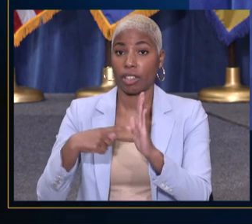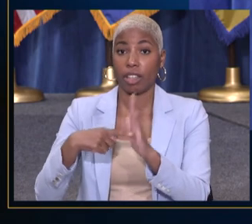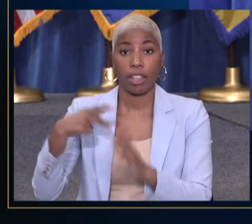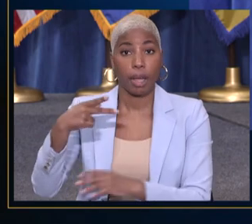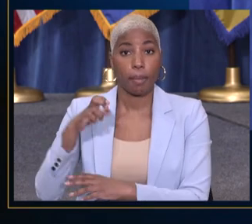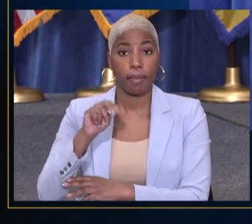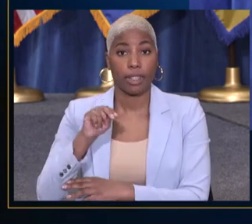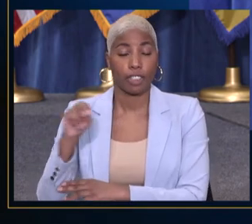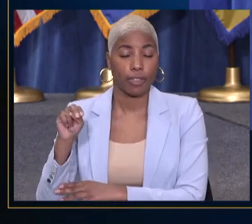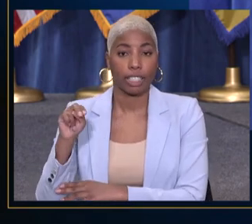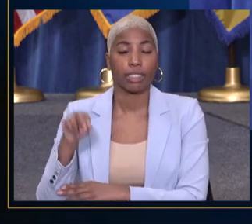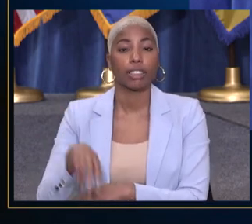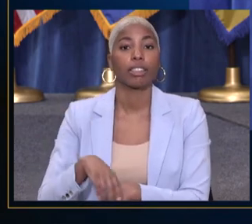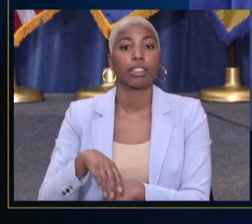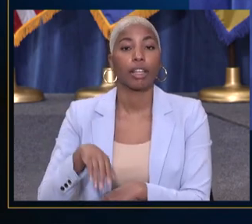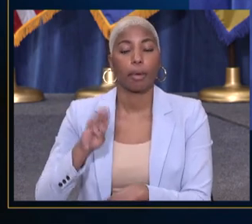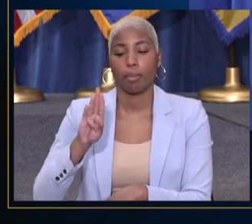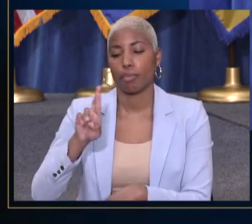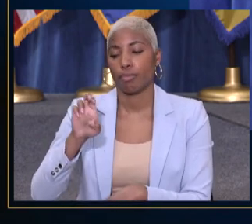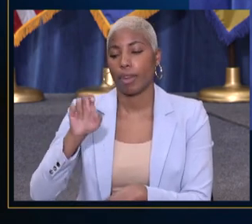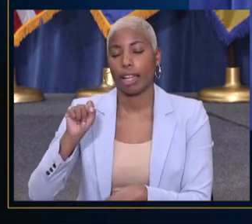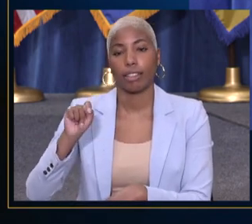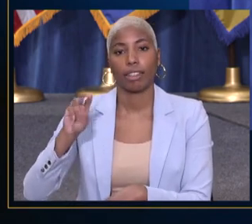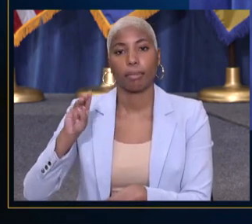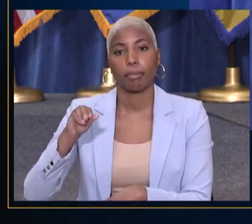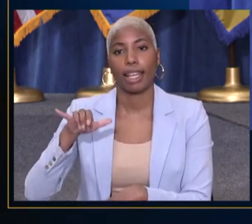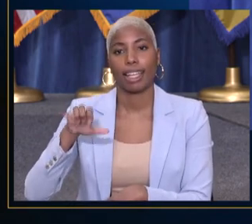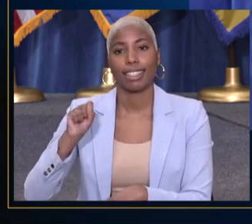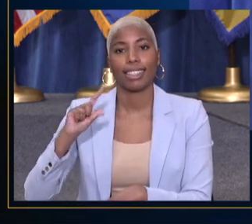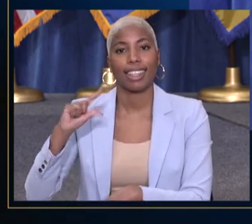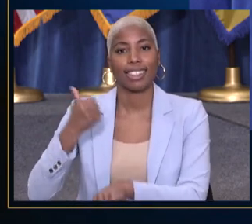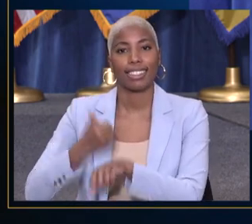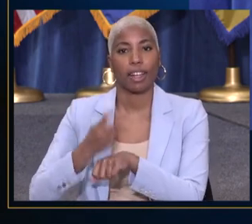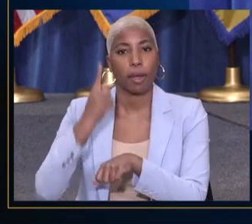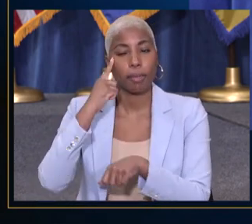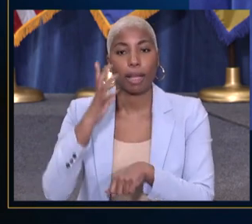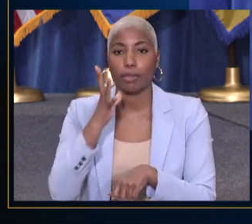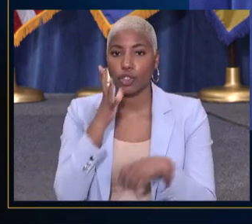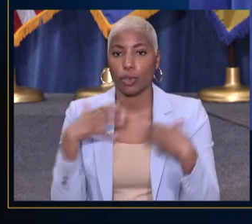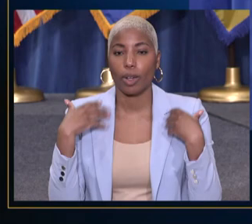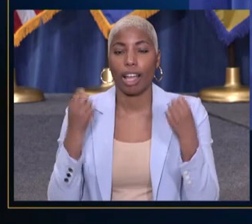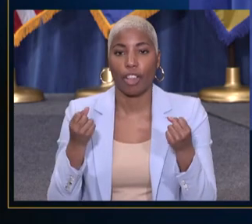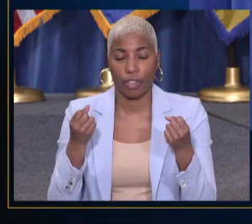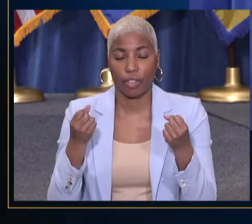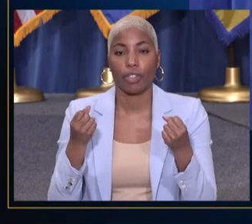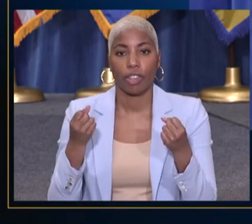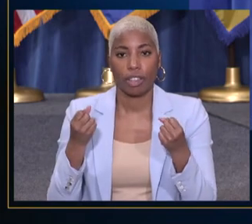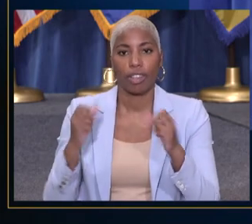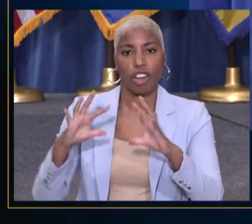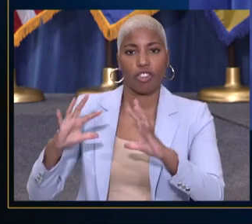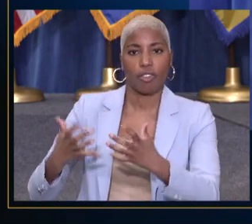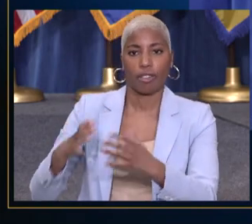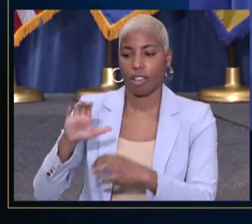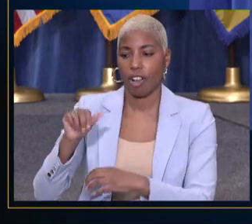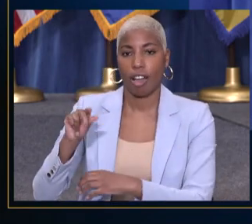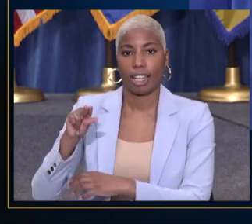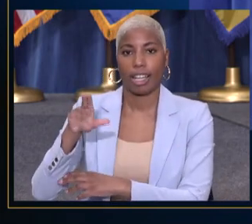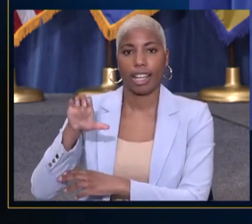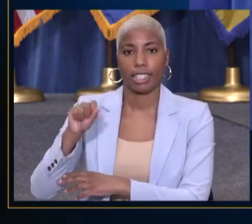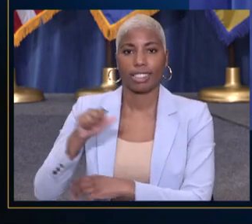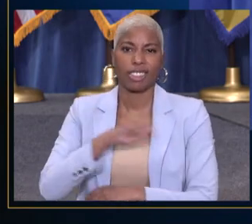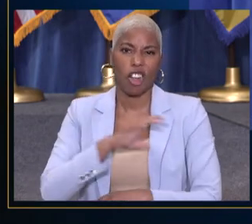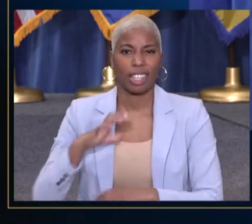Mays, Curry, and Cephas have launched a Black Maternal Health Caucus. And so my pastor always says, you may see like your